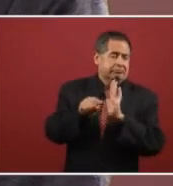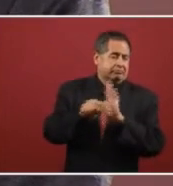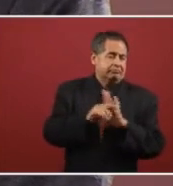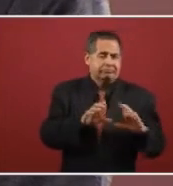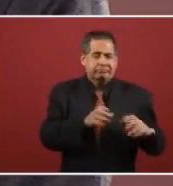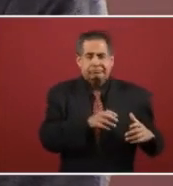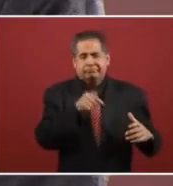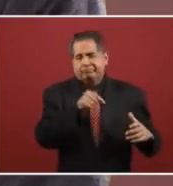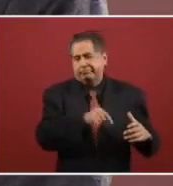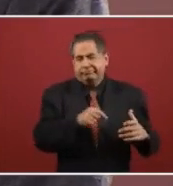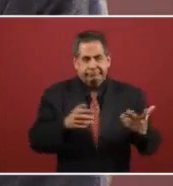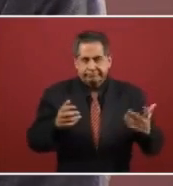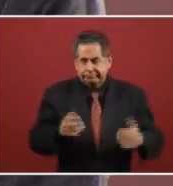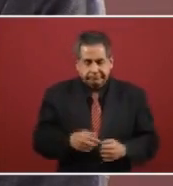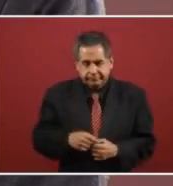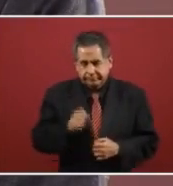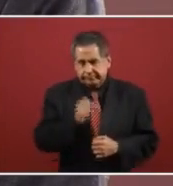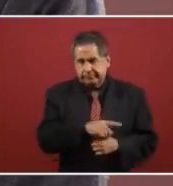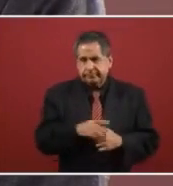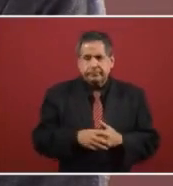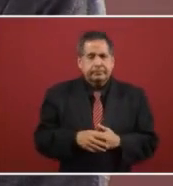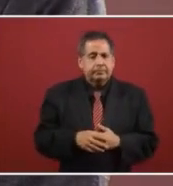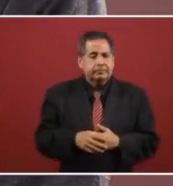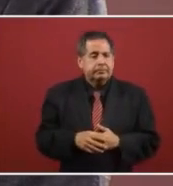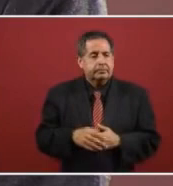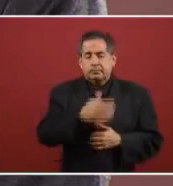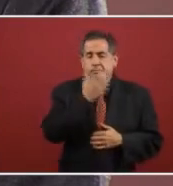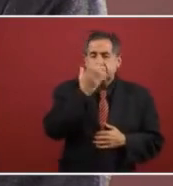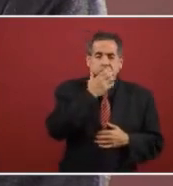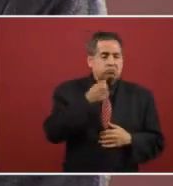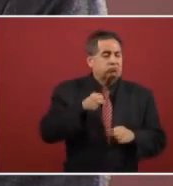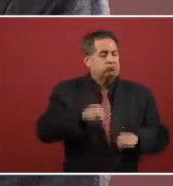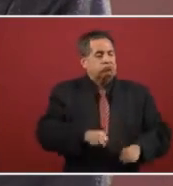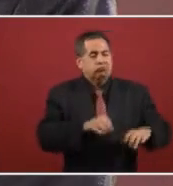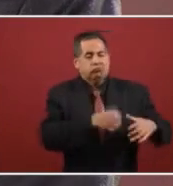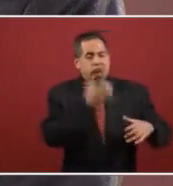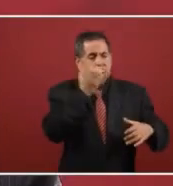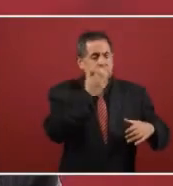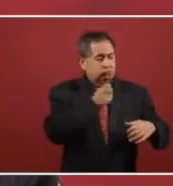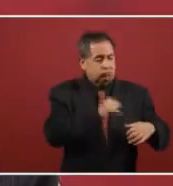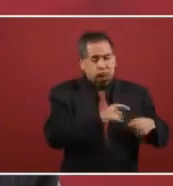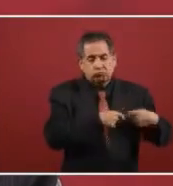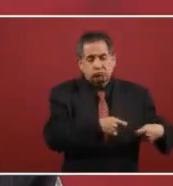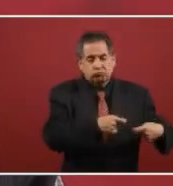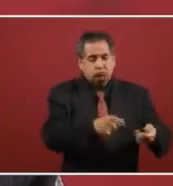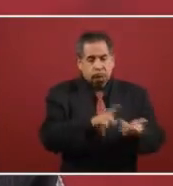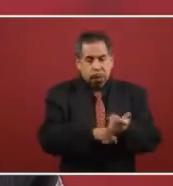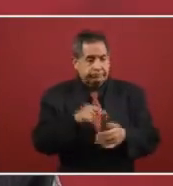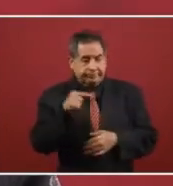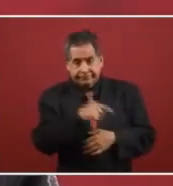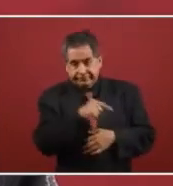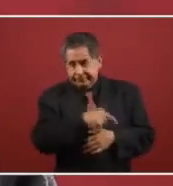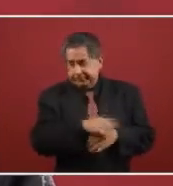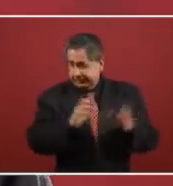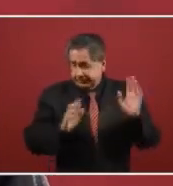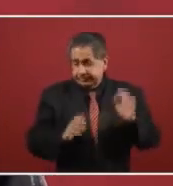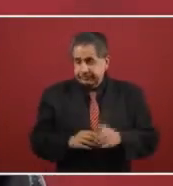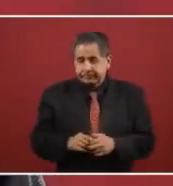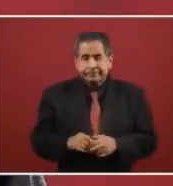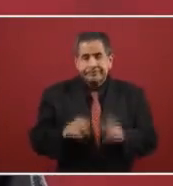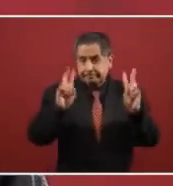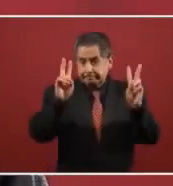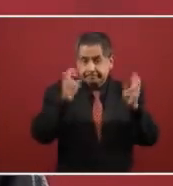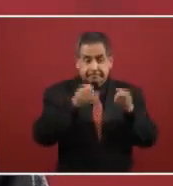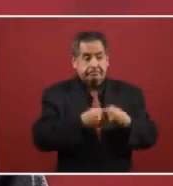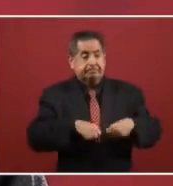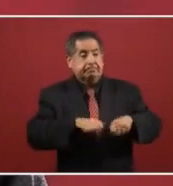de los sistemas autoritarios. with the Esa es una de las authoritarian peculiaridades de la systems. llamada That's sociedad